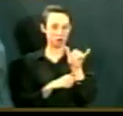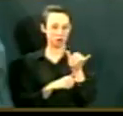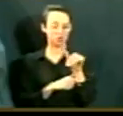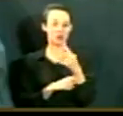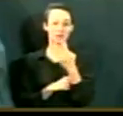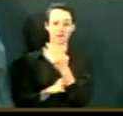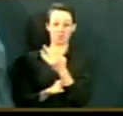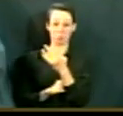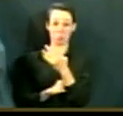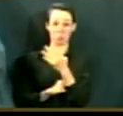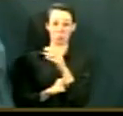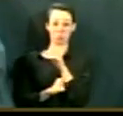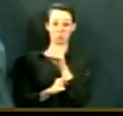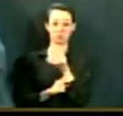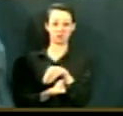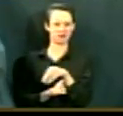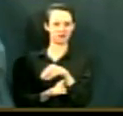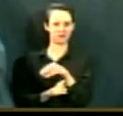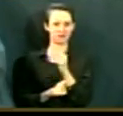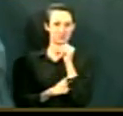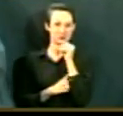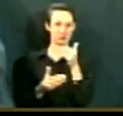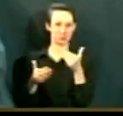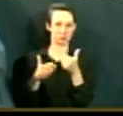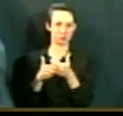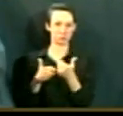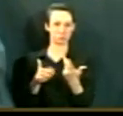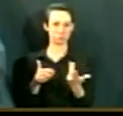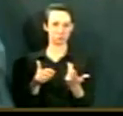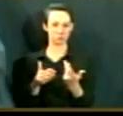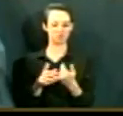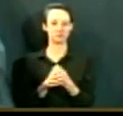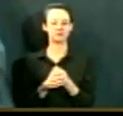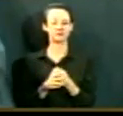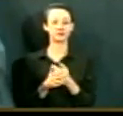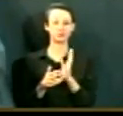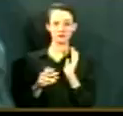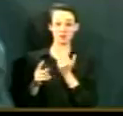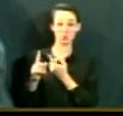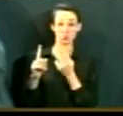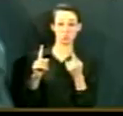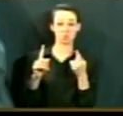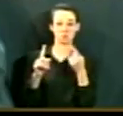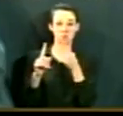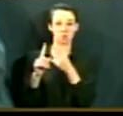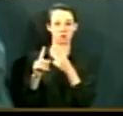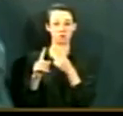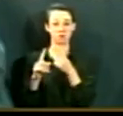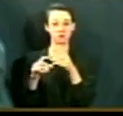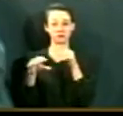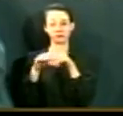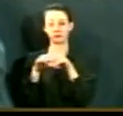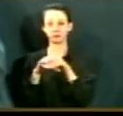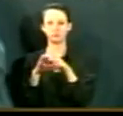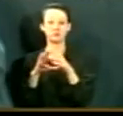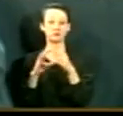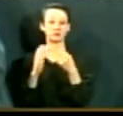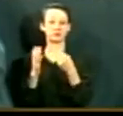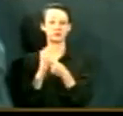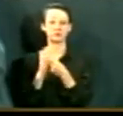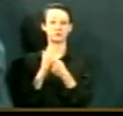is not close. So our goal of investing in our people, we're not really